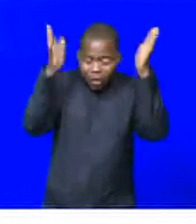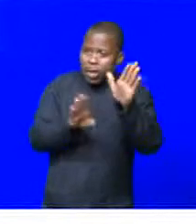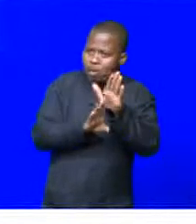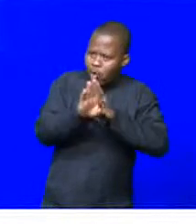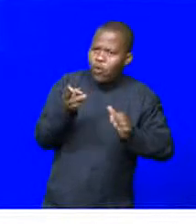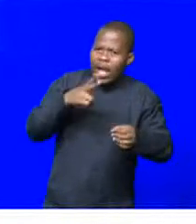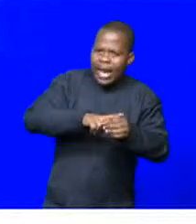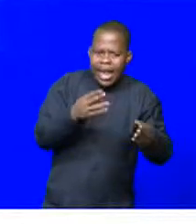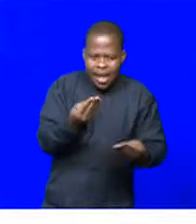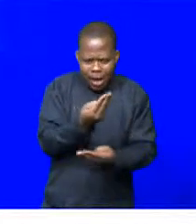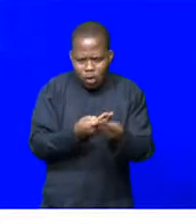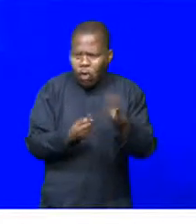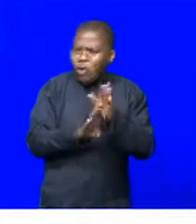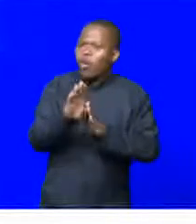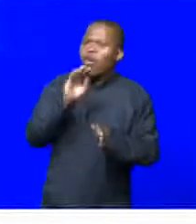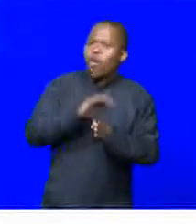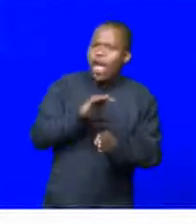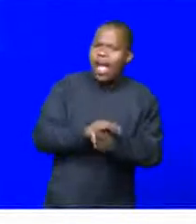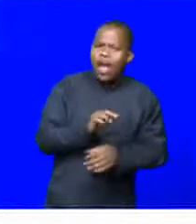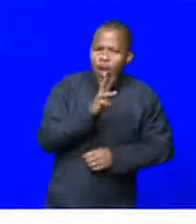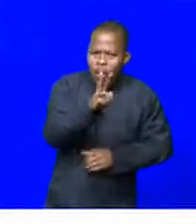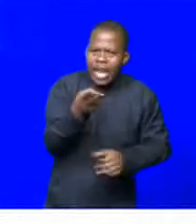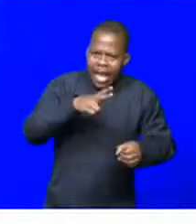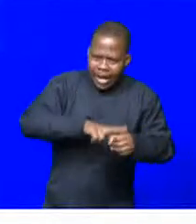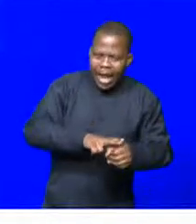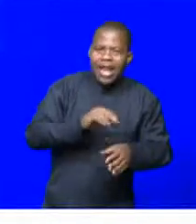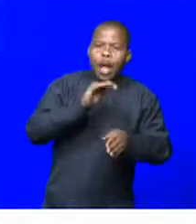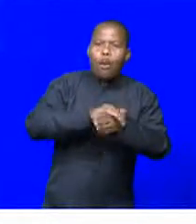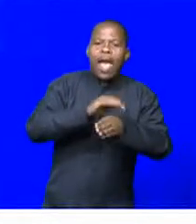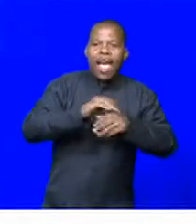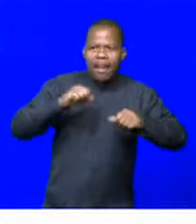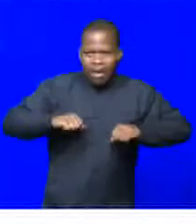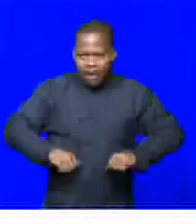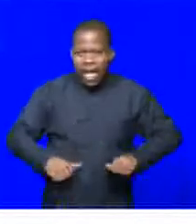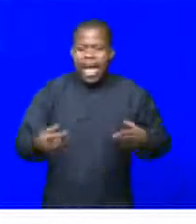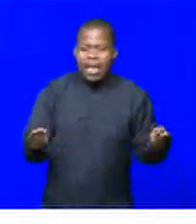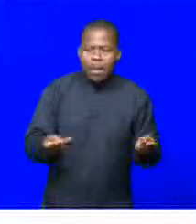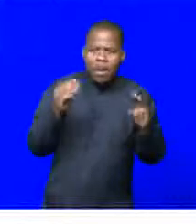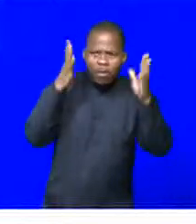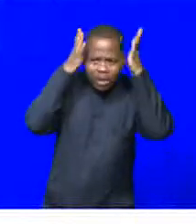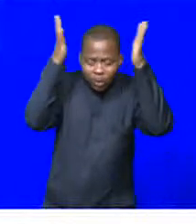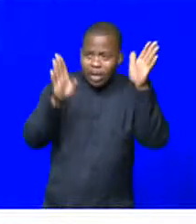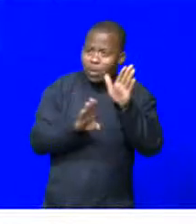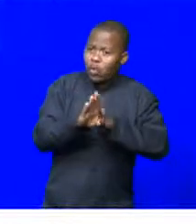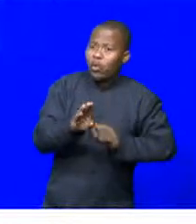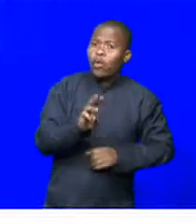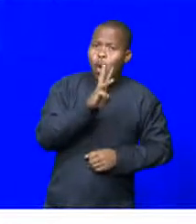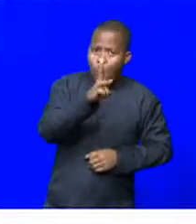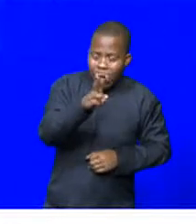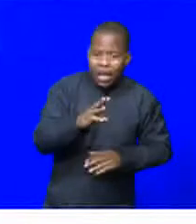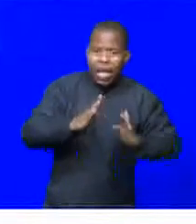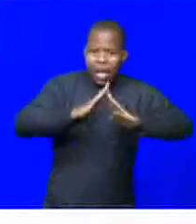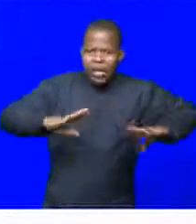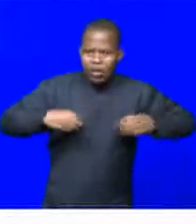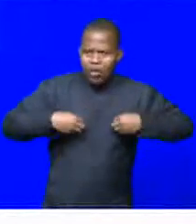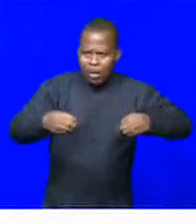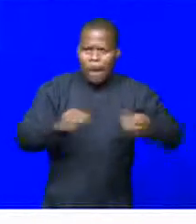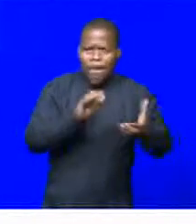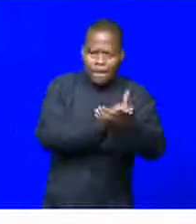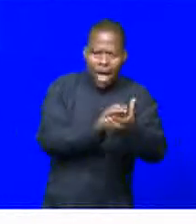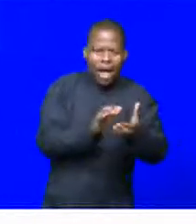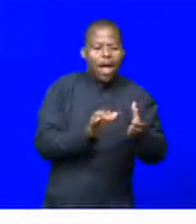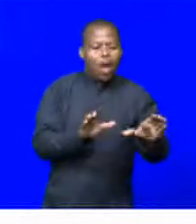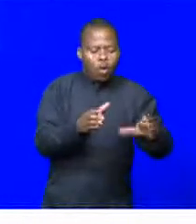uthuthuke nemnotho live leSwatini kanye nenhlala kahle nje yayo emaswati. Kulo msebenzi ke litiko libambisene nelibandla lete